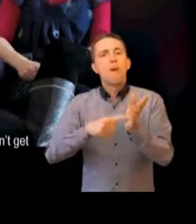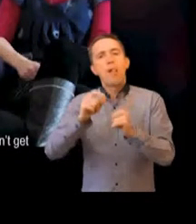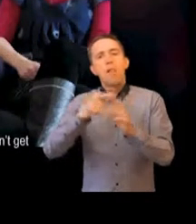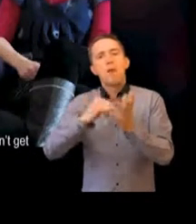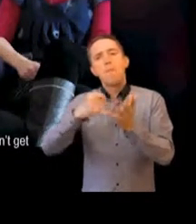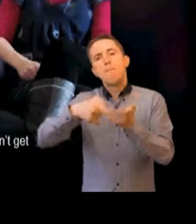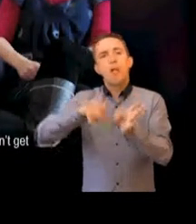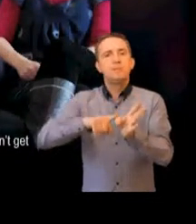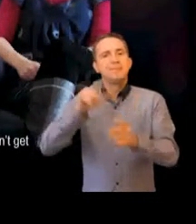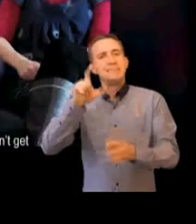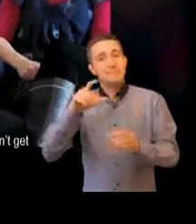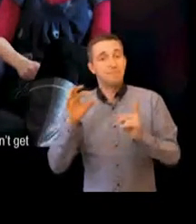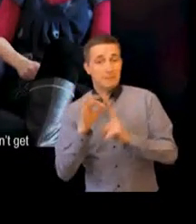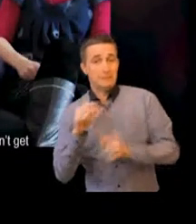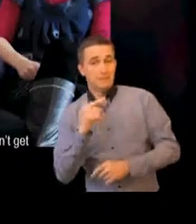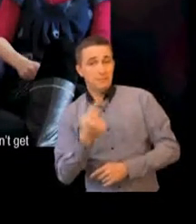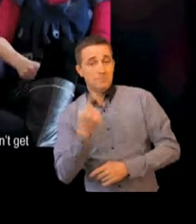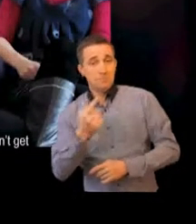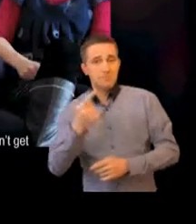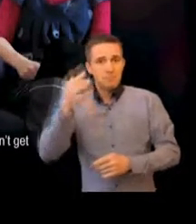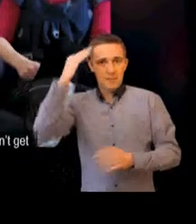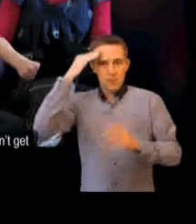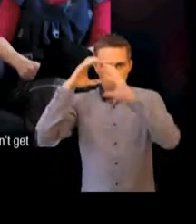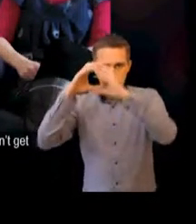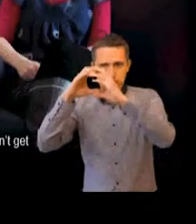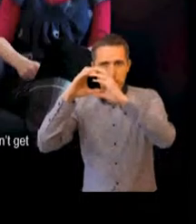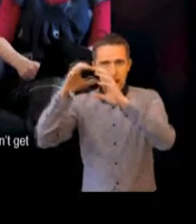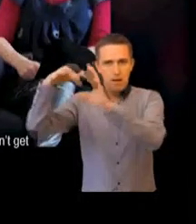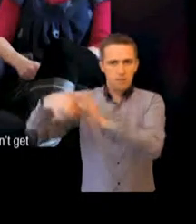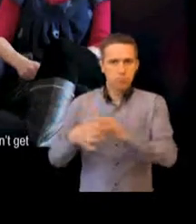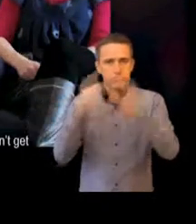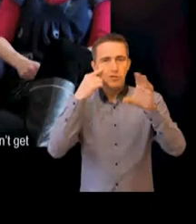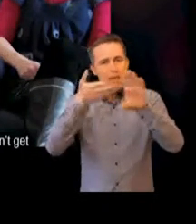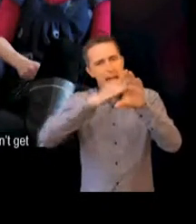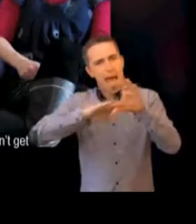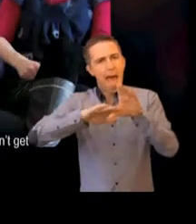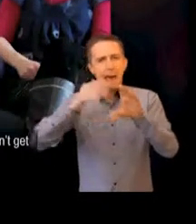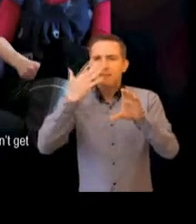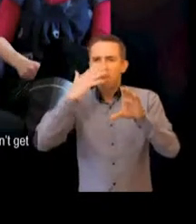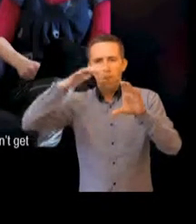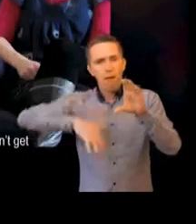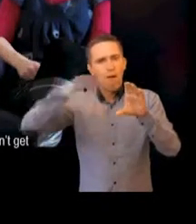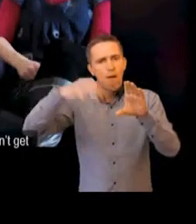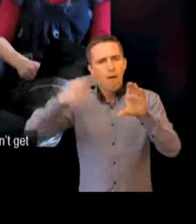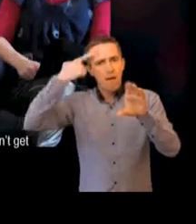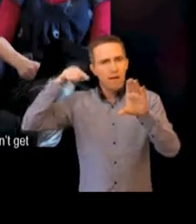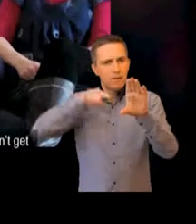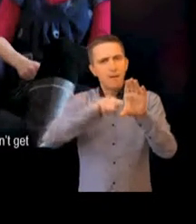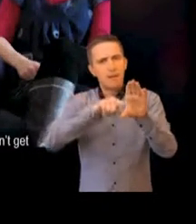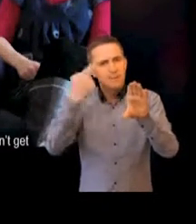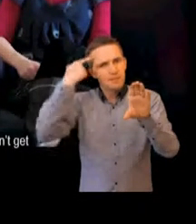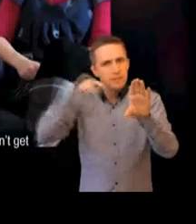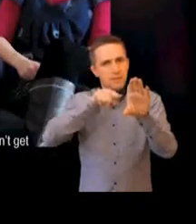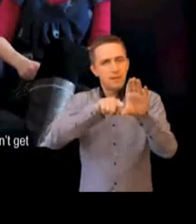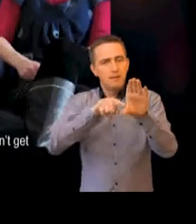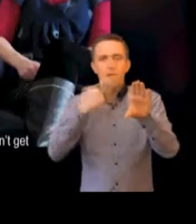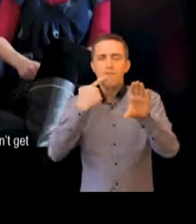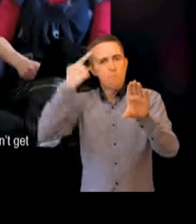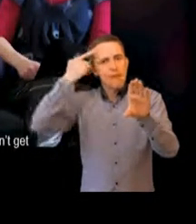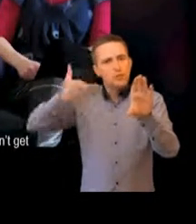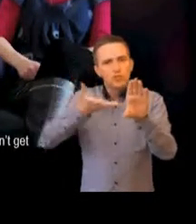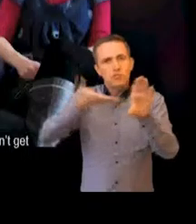on me being her hands and, yeah. You know, now she's a